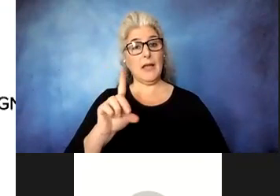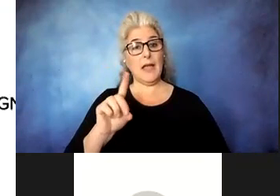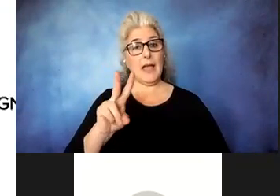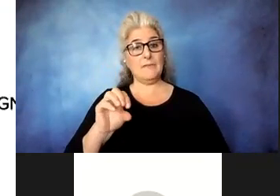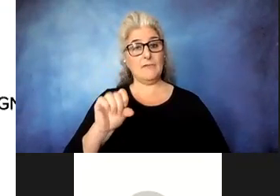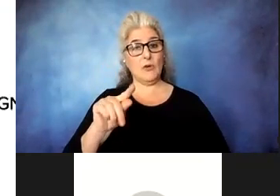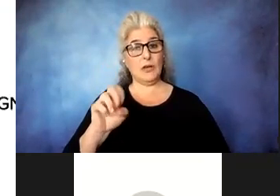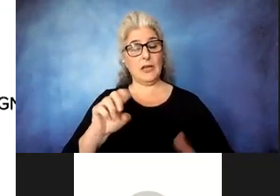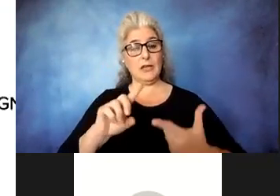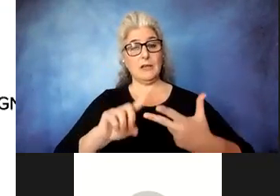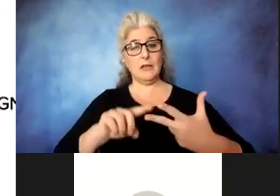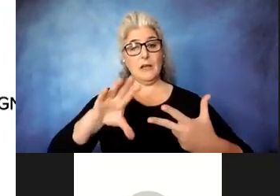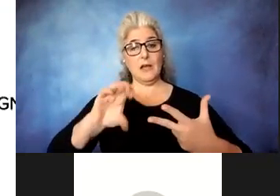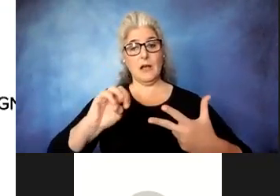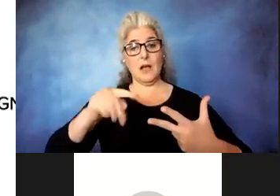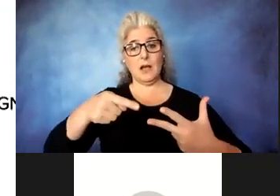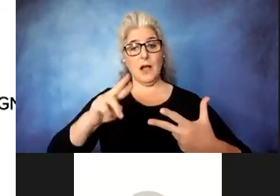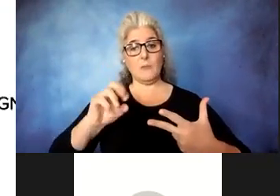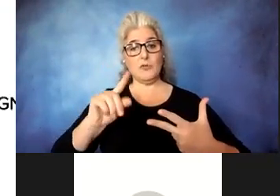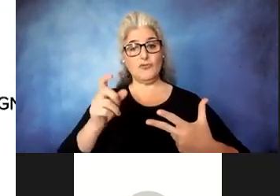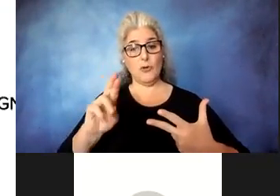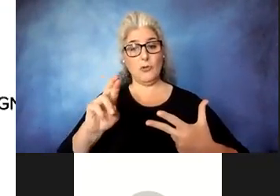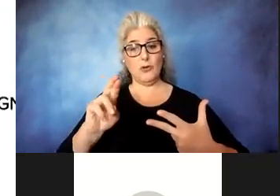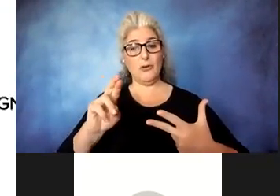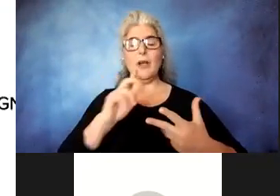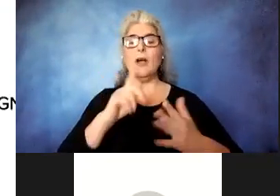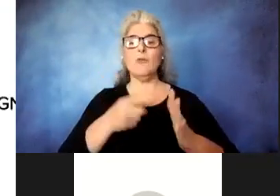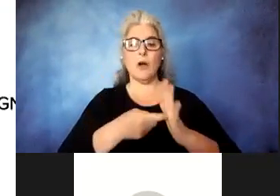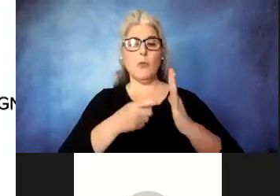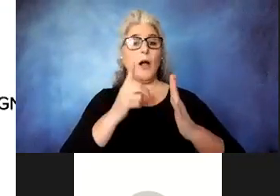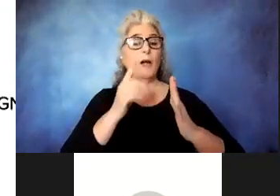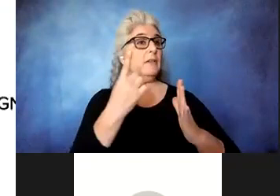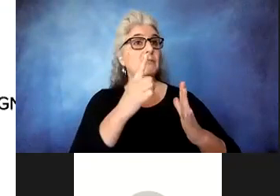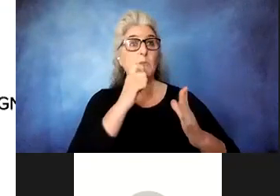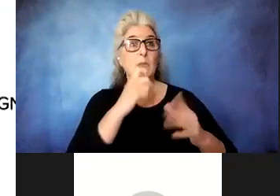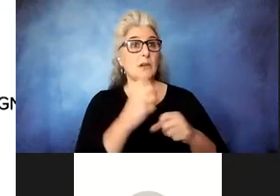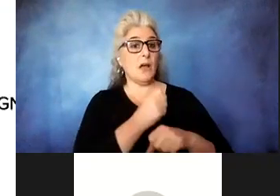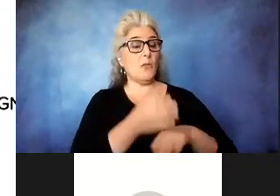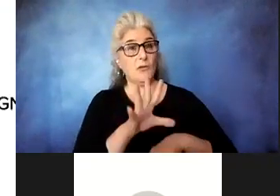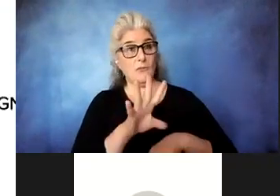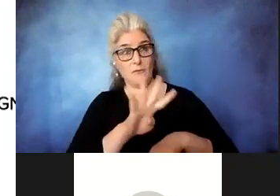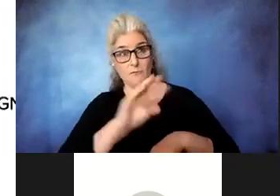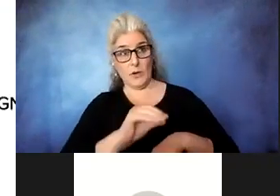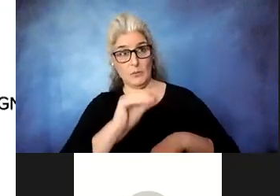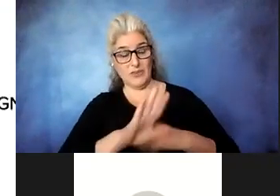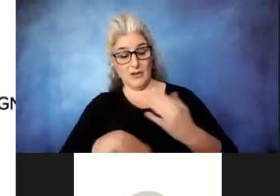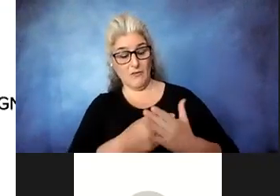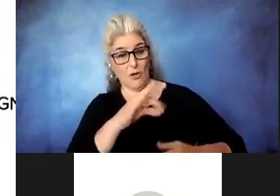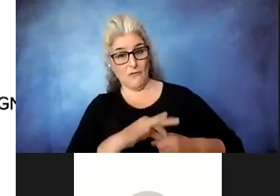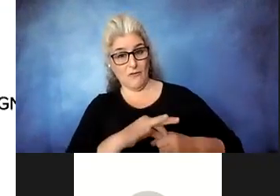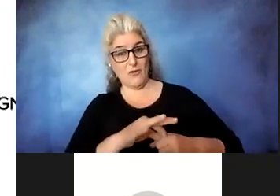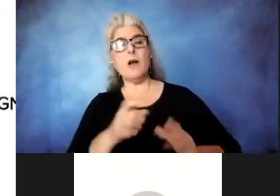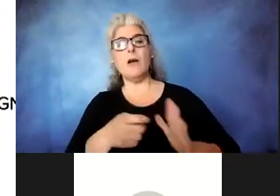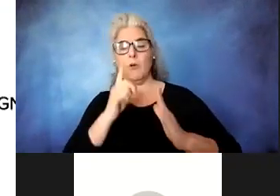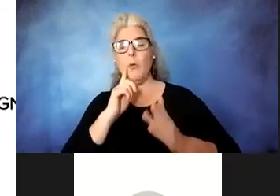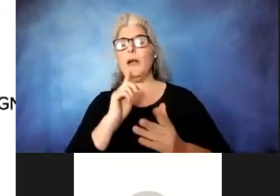a runoff primary election if no candidate receives more than 40% of the total vote. So the important thing to know,